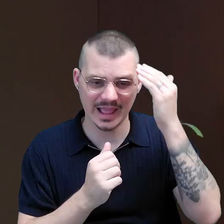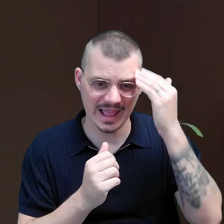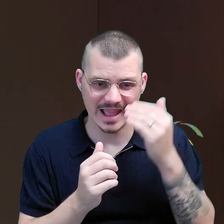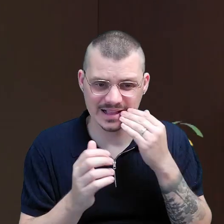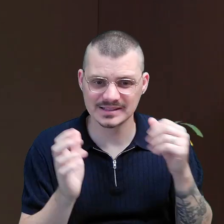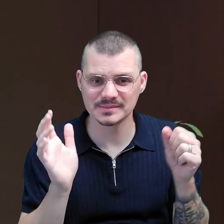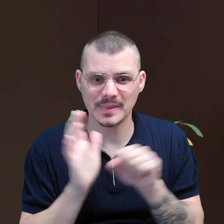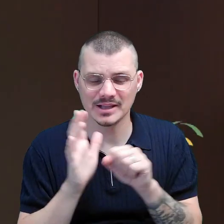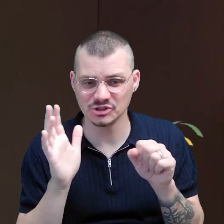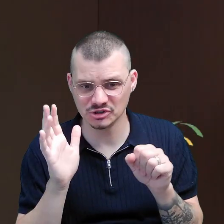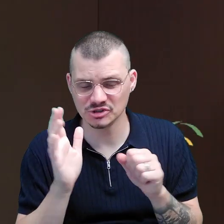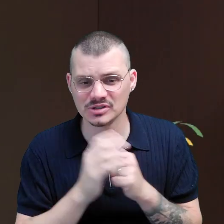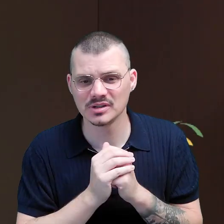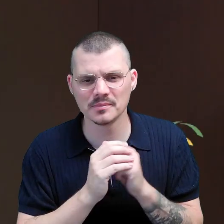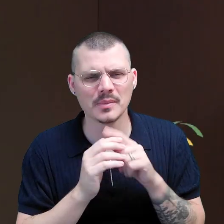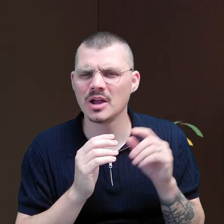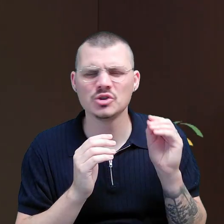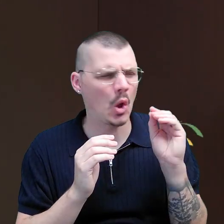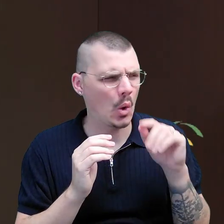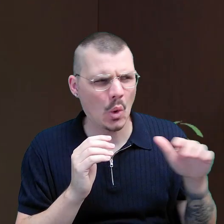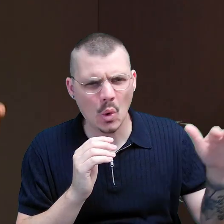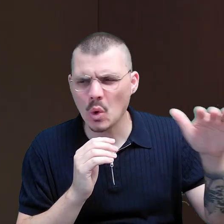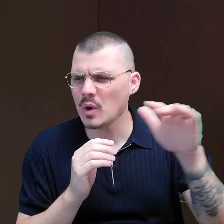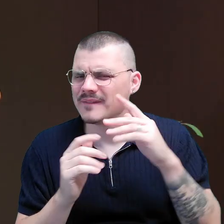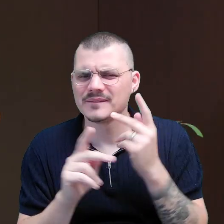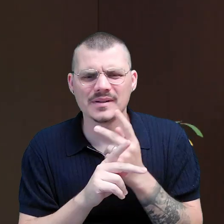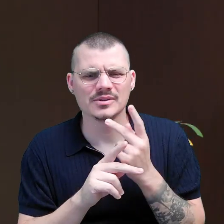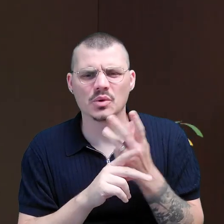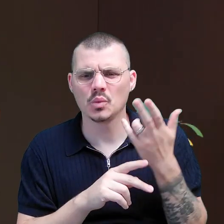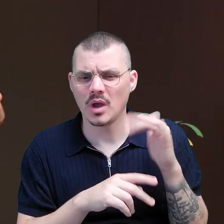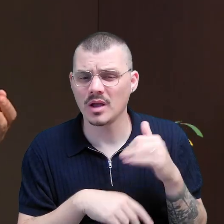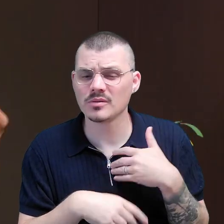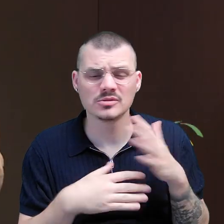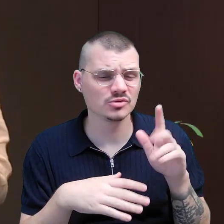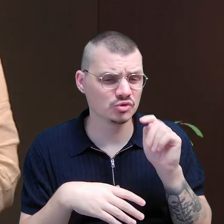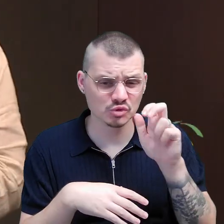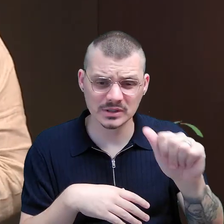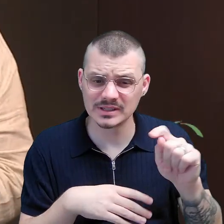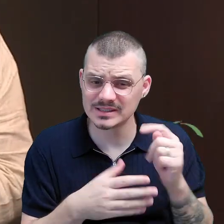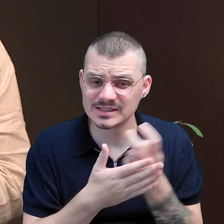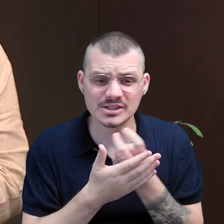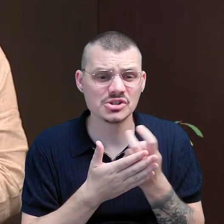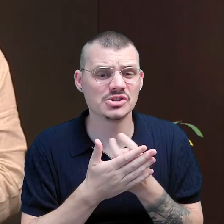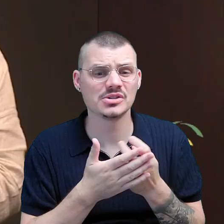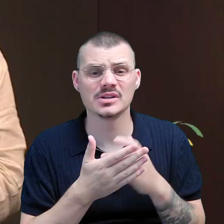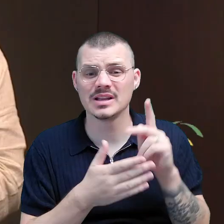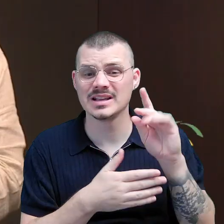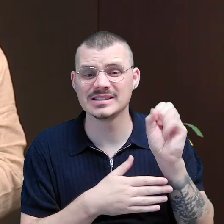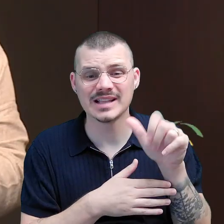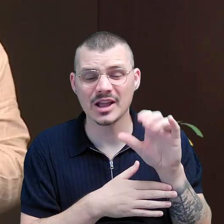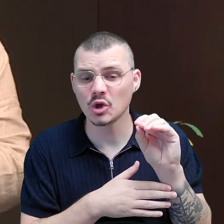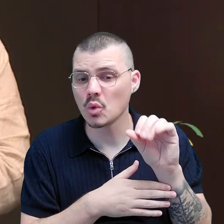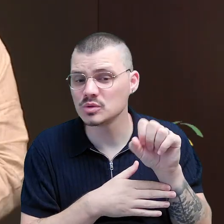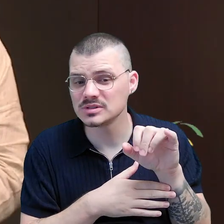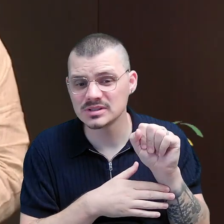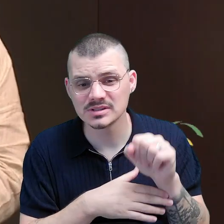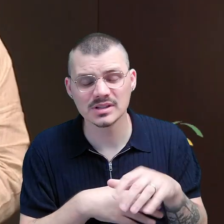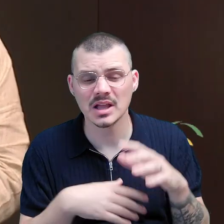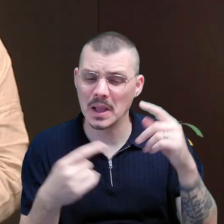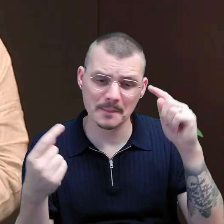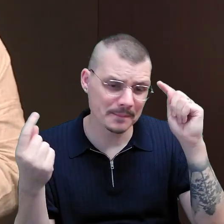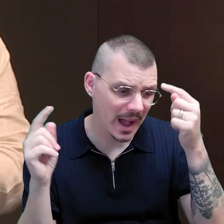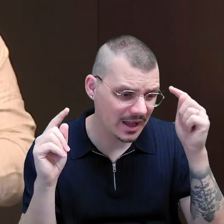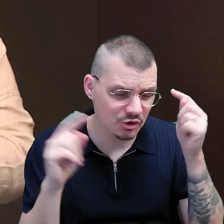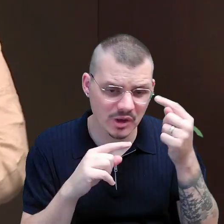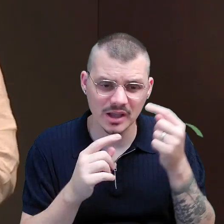head smashes. But nobody had figured out any. We treated her for possible seizures, possible